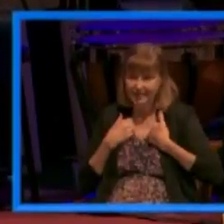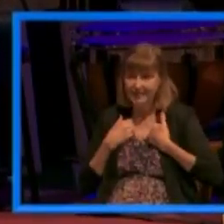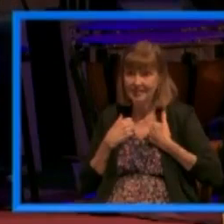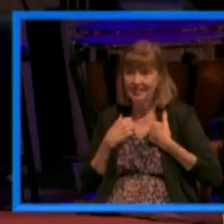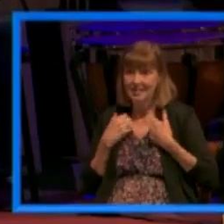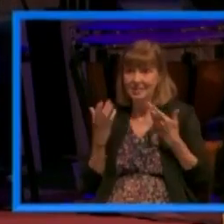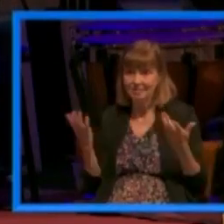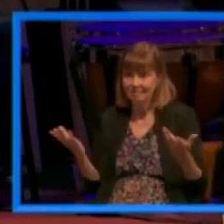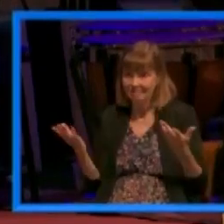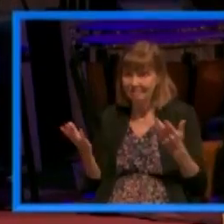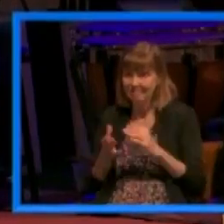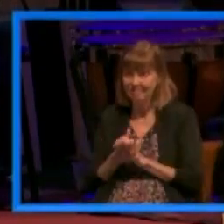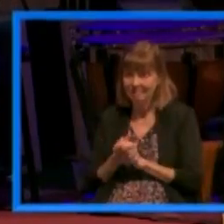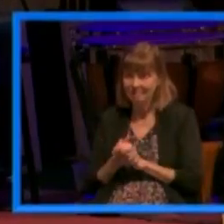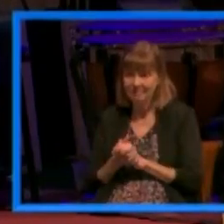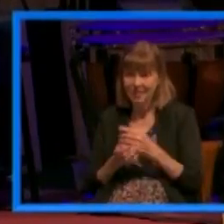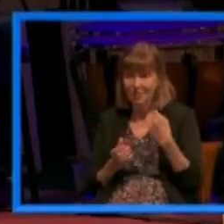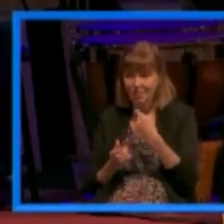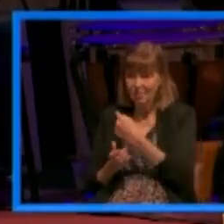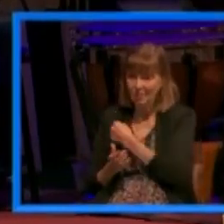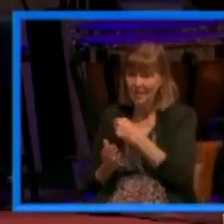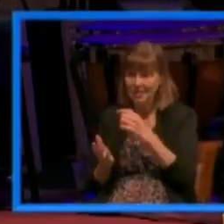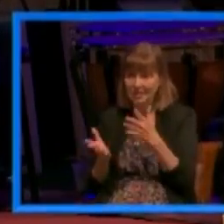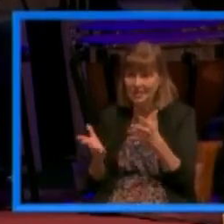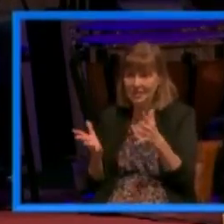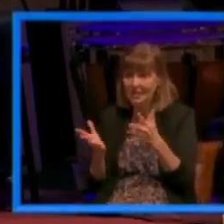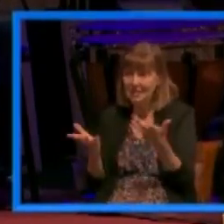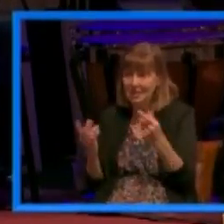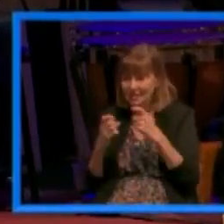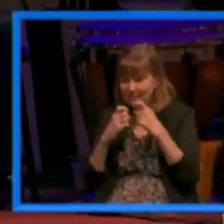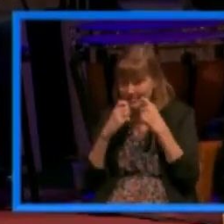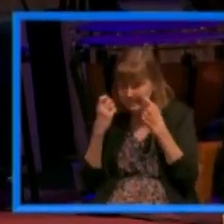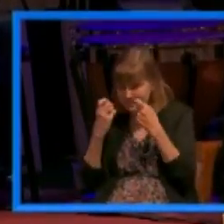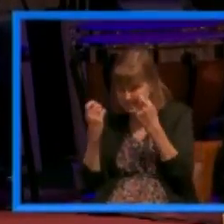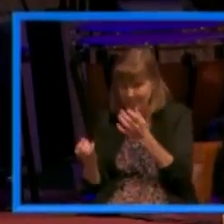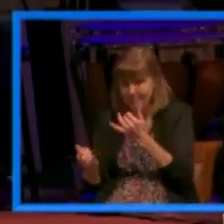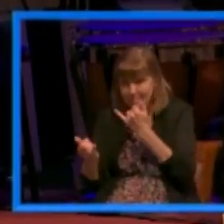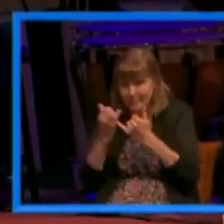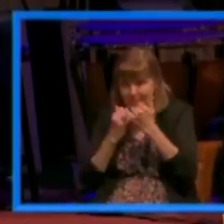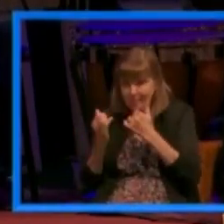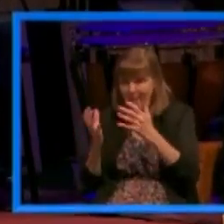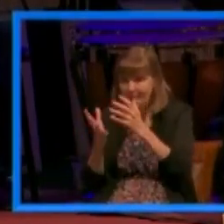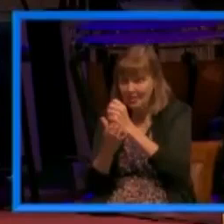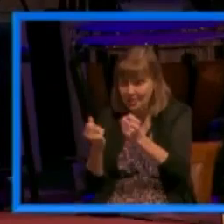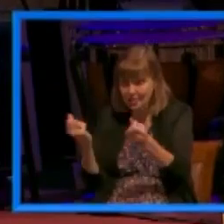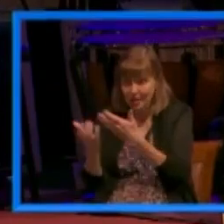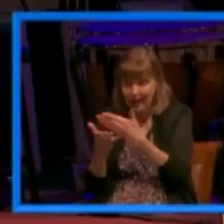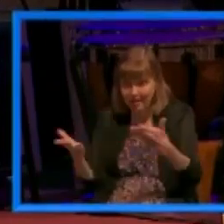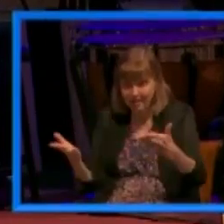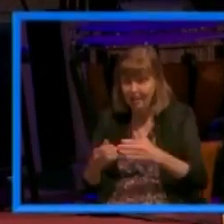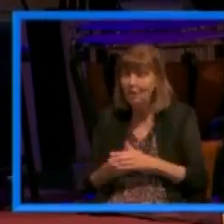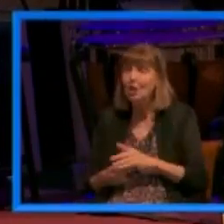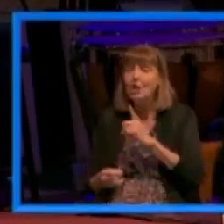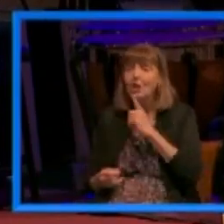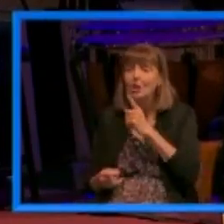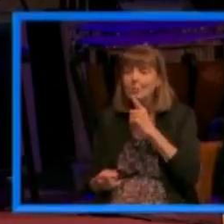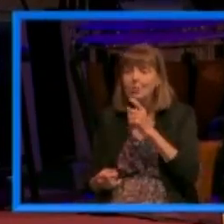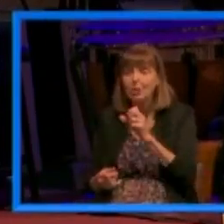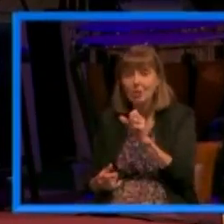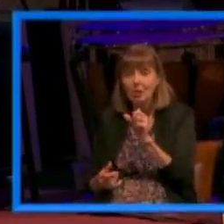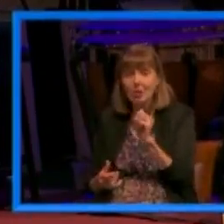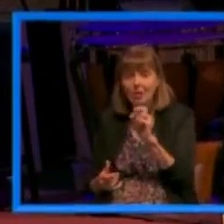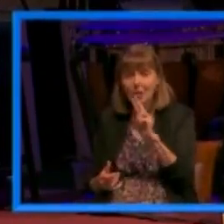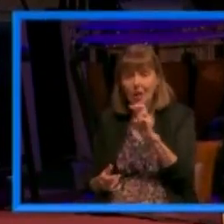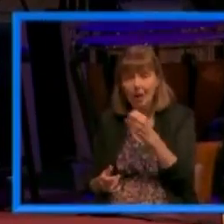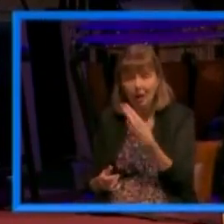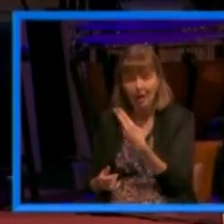happens. We make excuses. Now, Sarah, I'm sure, looked around at all the